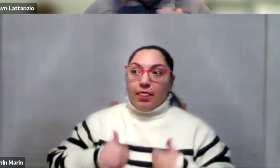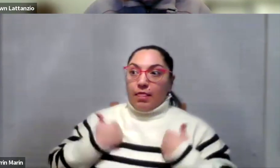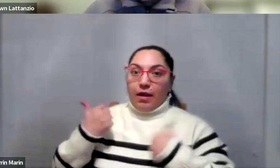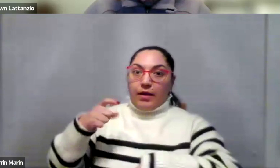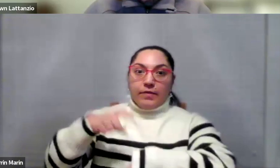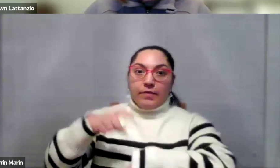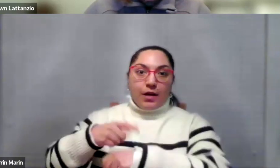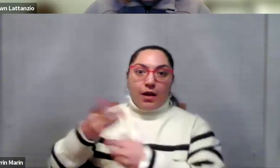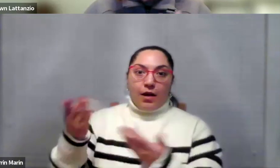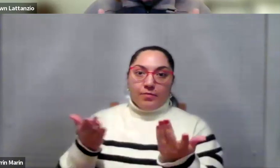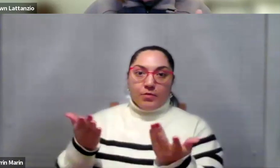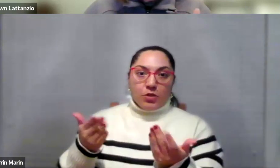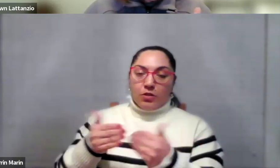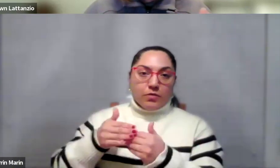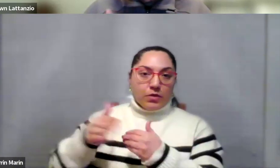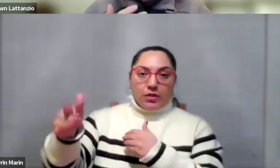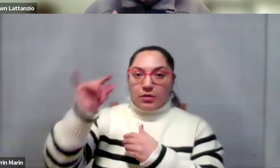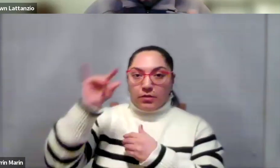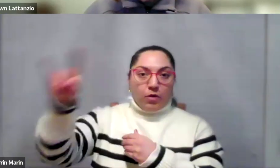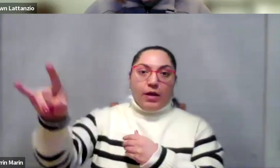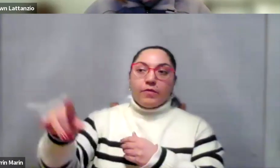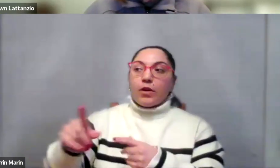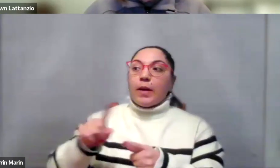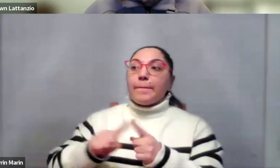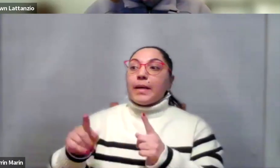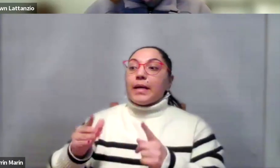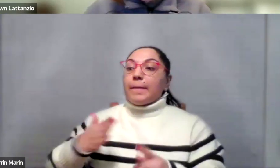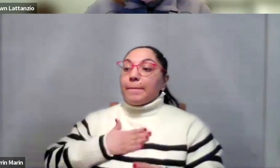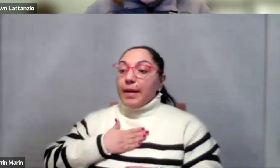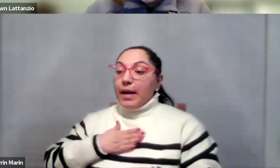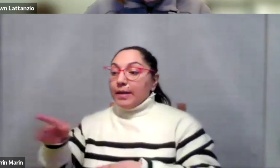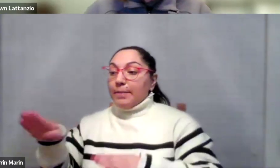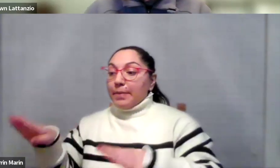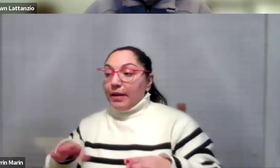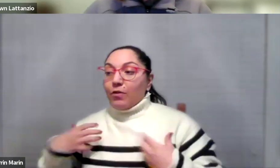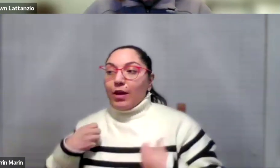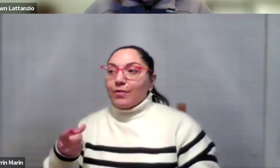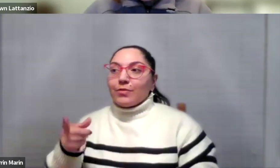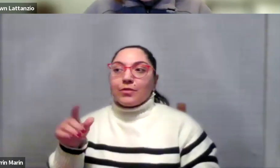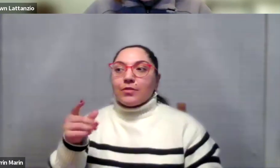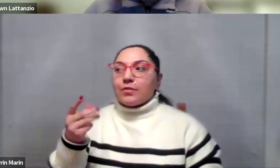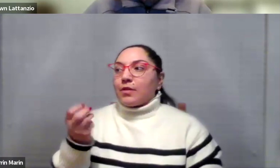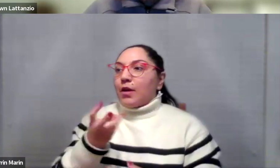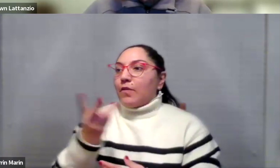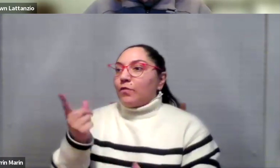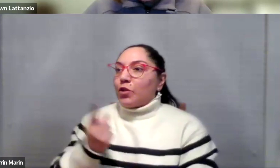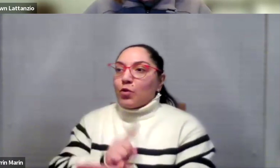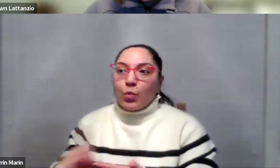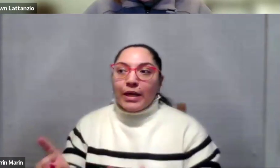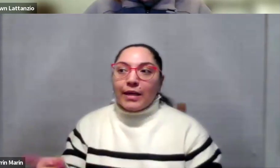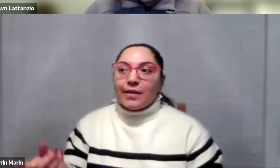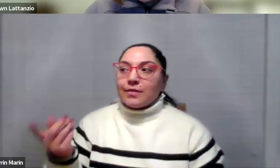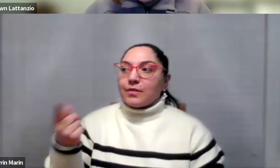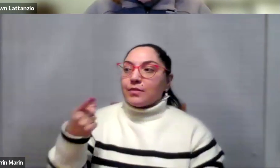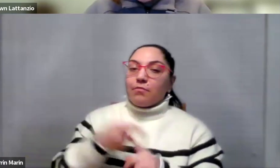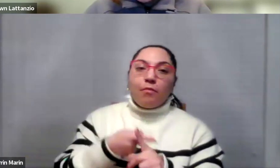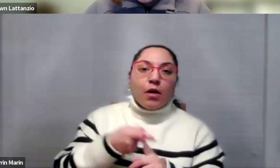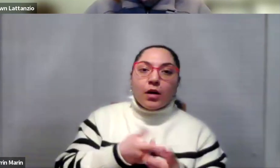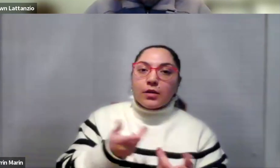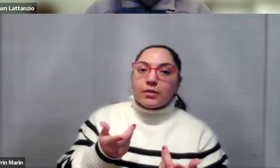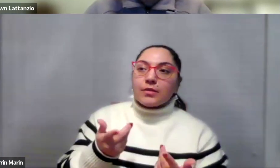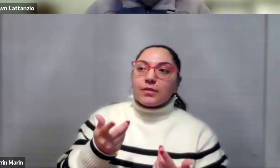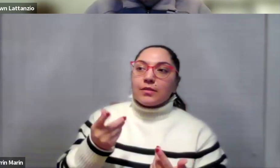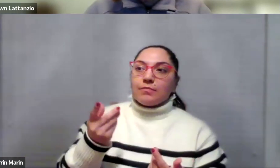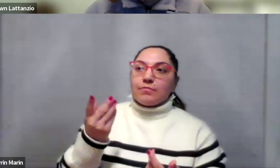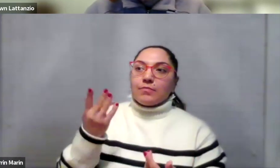our world, it's generally short term, a few years, or even up to a few months, or even a few weeks, if we're going to treat the critical need that's presenting at that point in